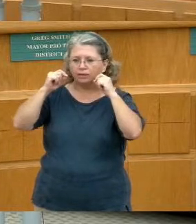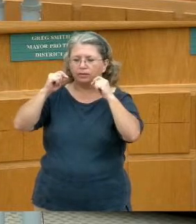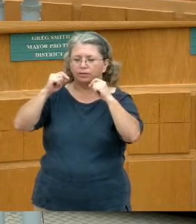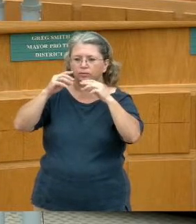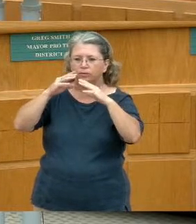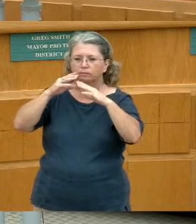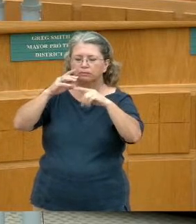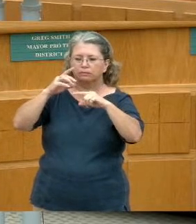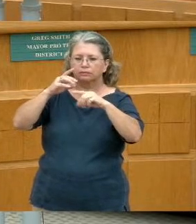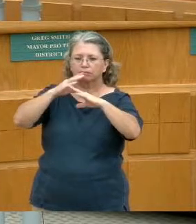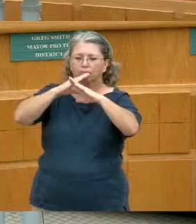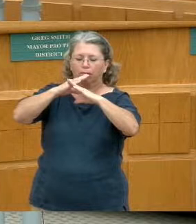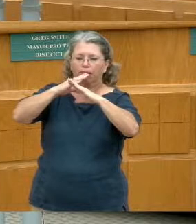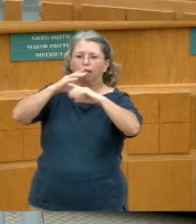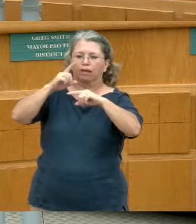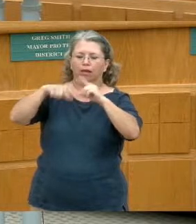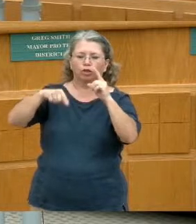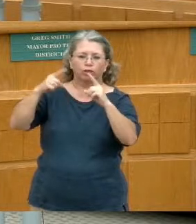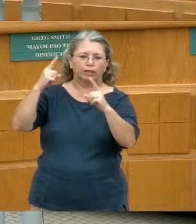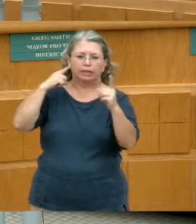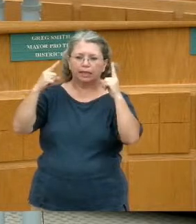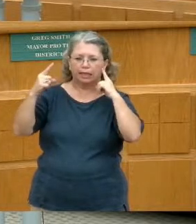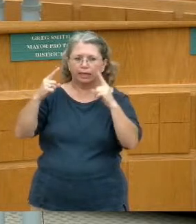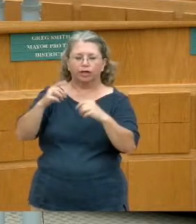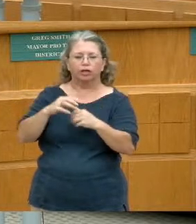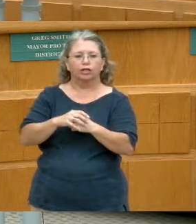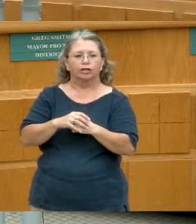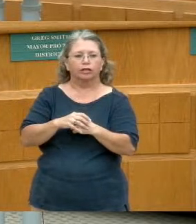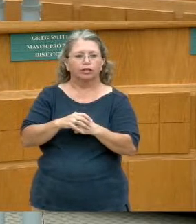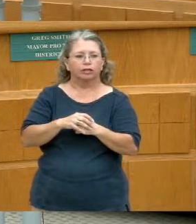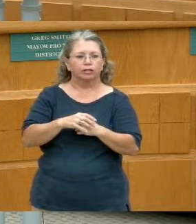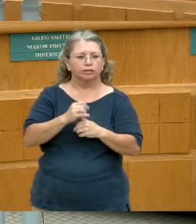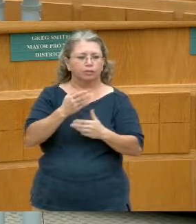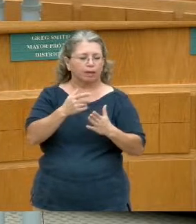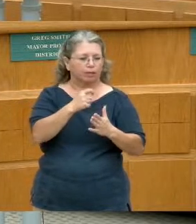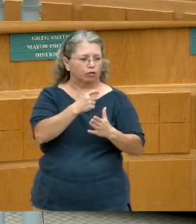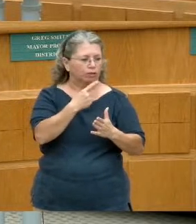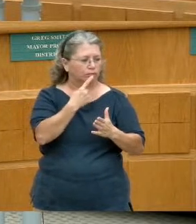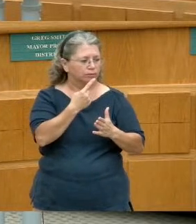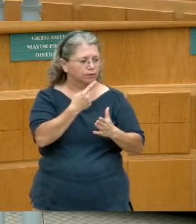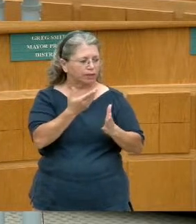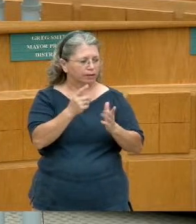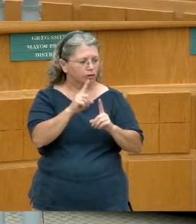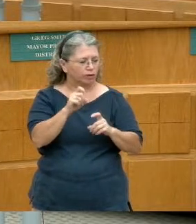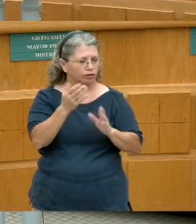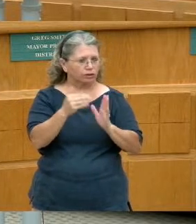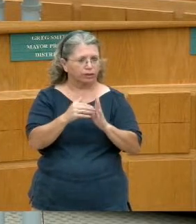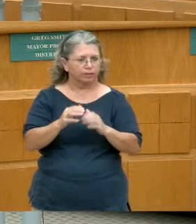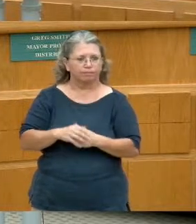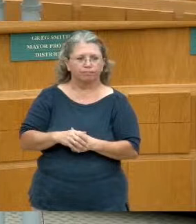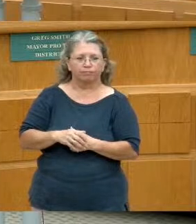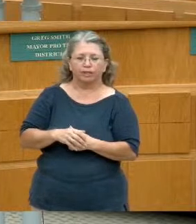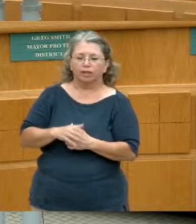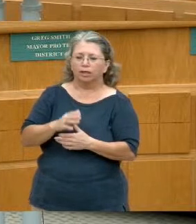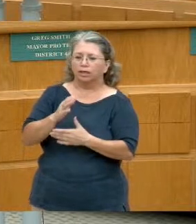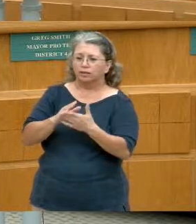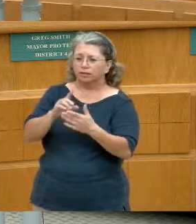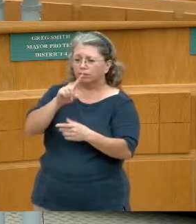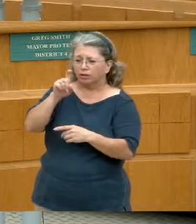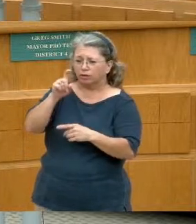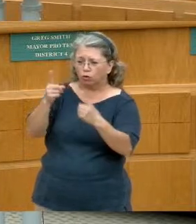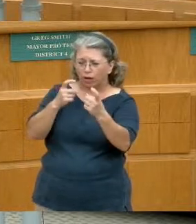of the sound coming out, and if you'll repeat the question, we appreciate it. Some of the questions coming from